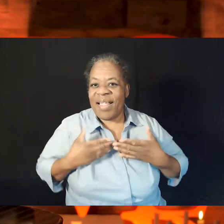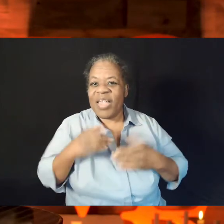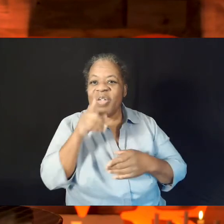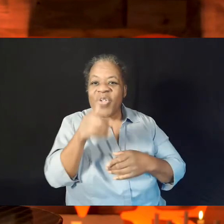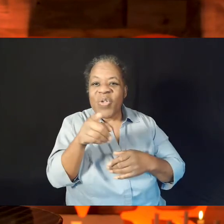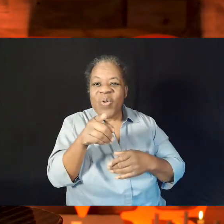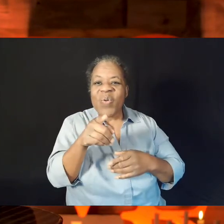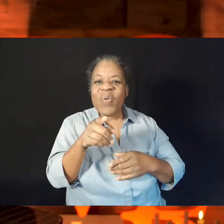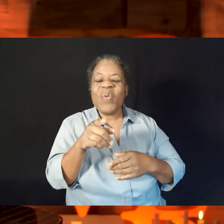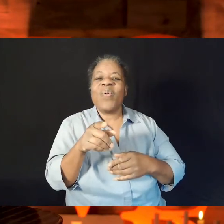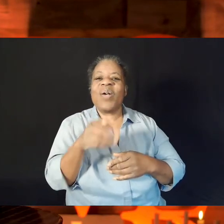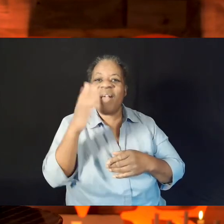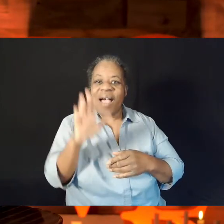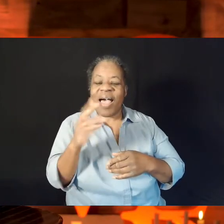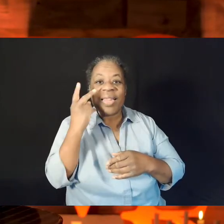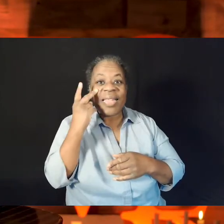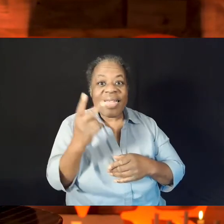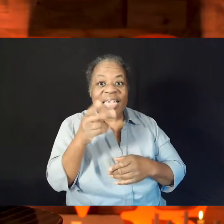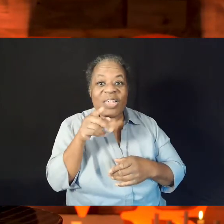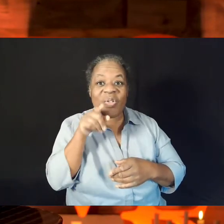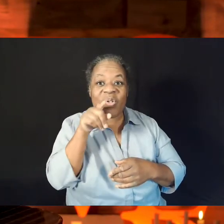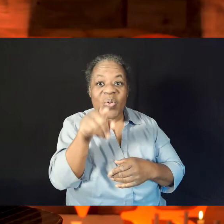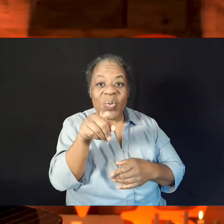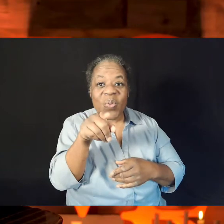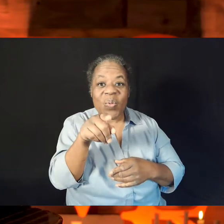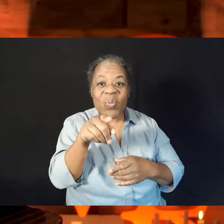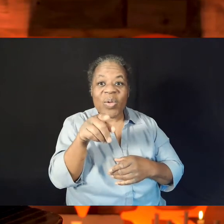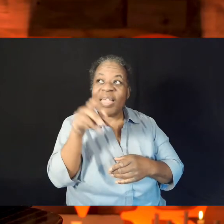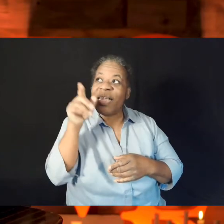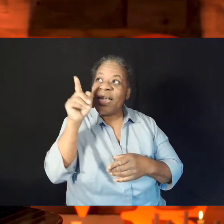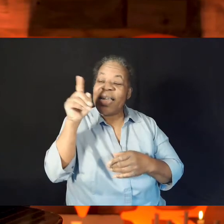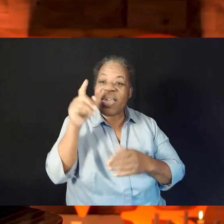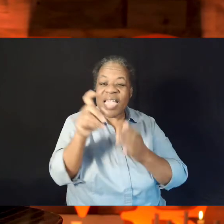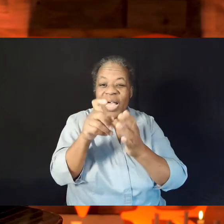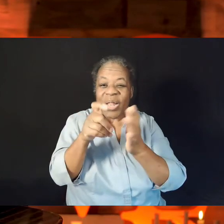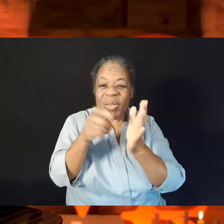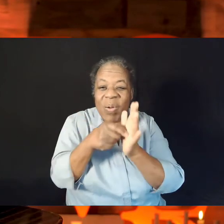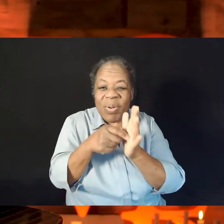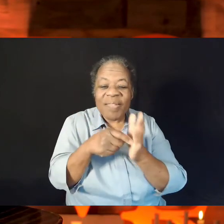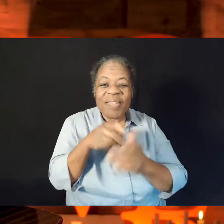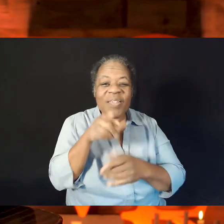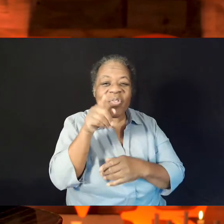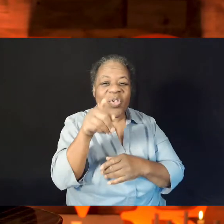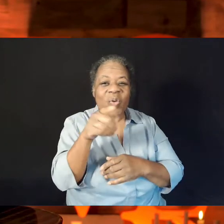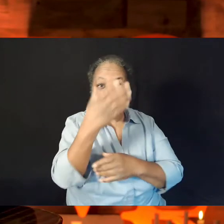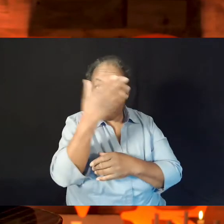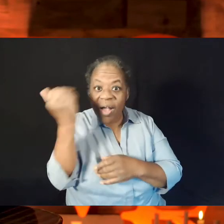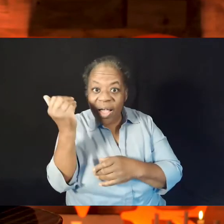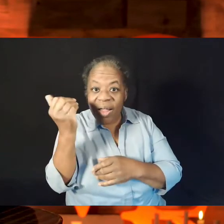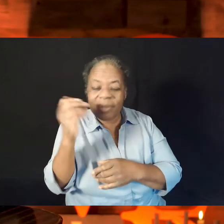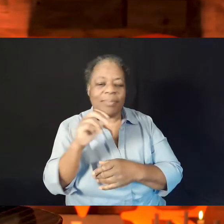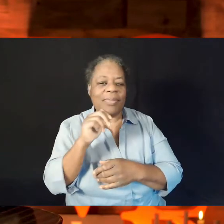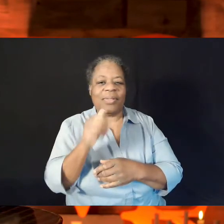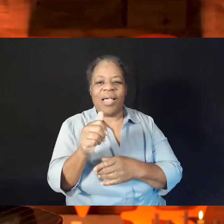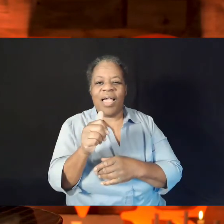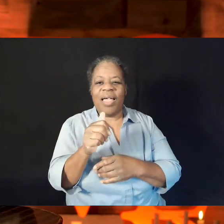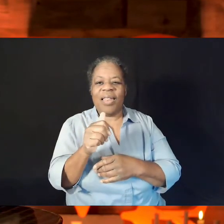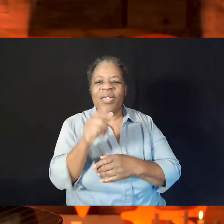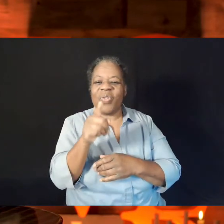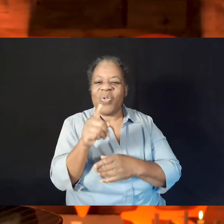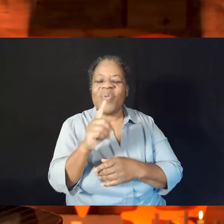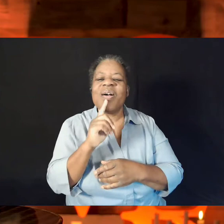seen. You are noticed. You are not forgotten. You are loved.